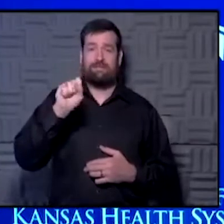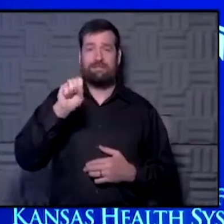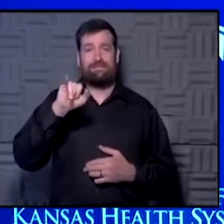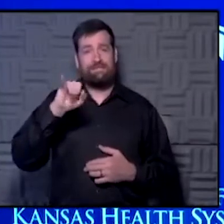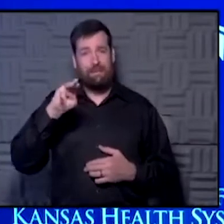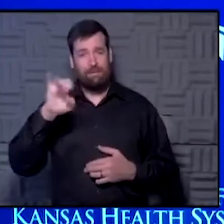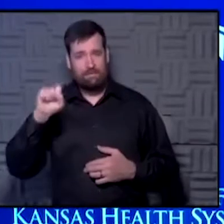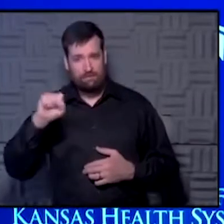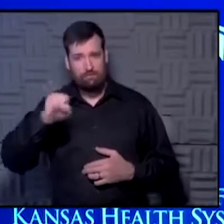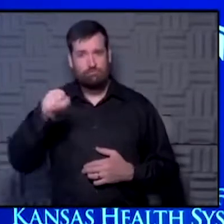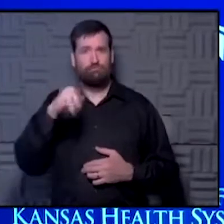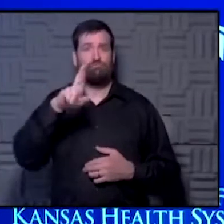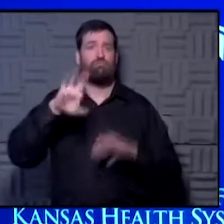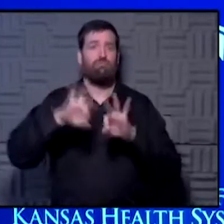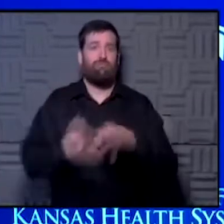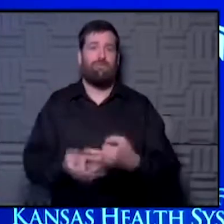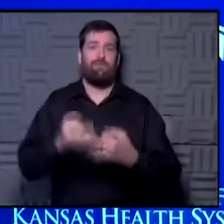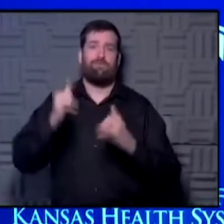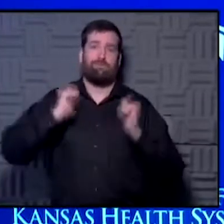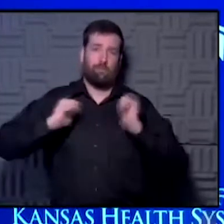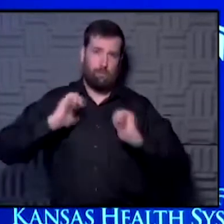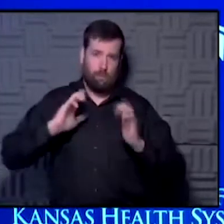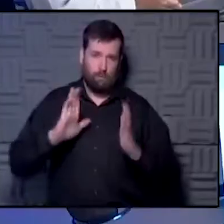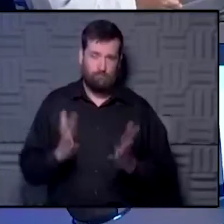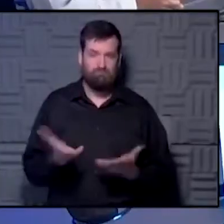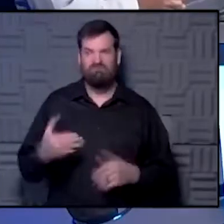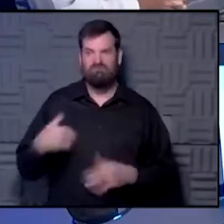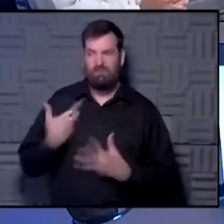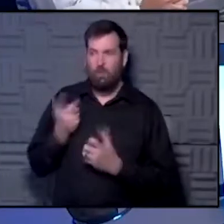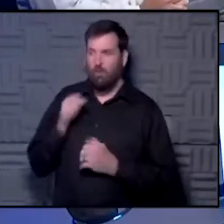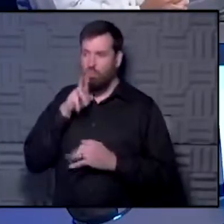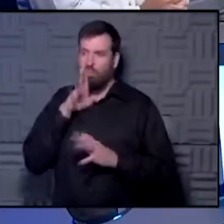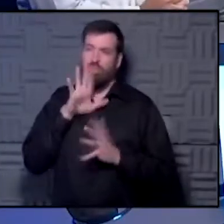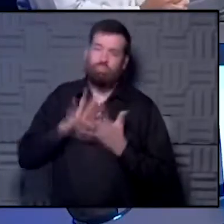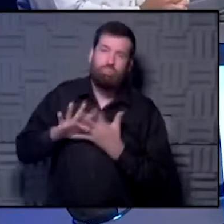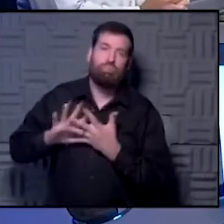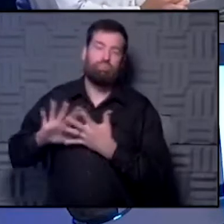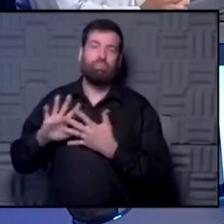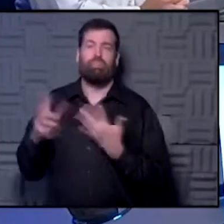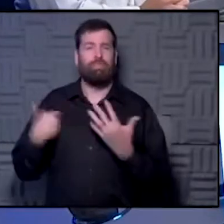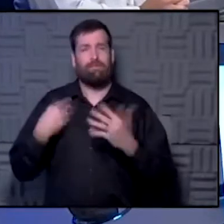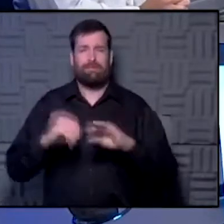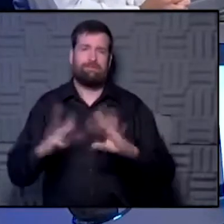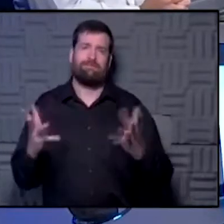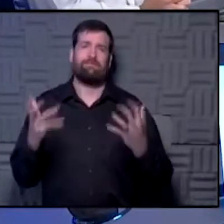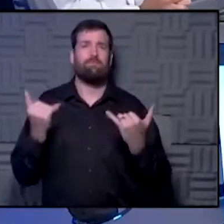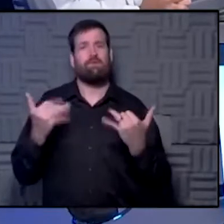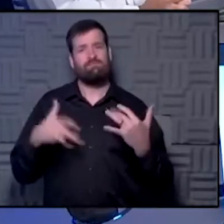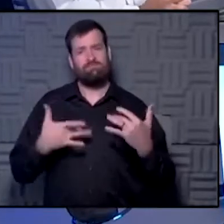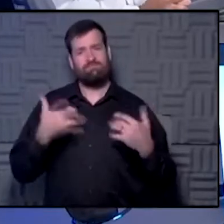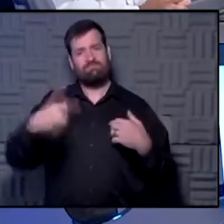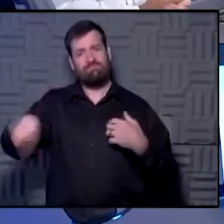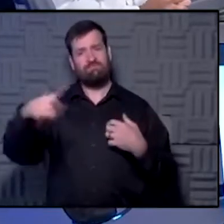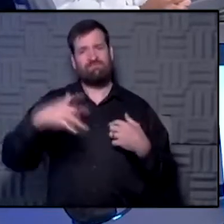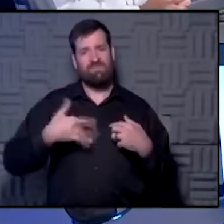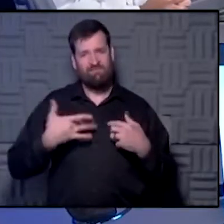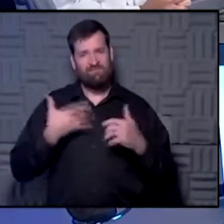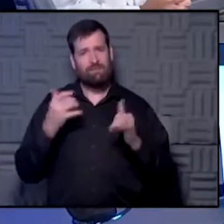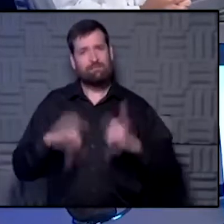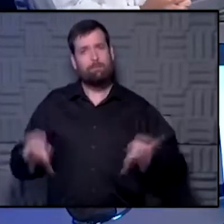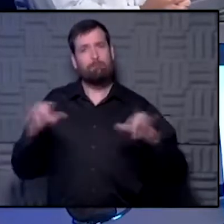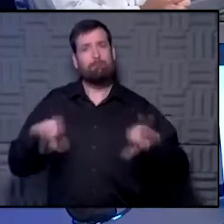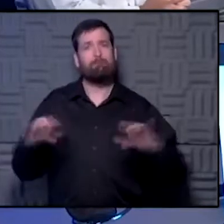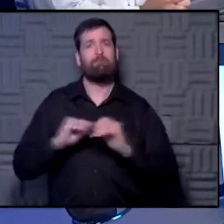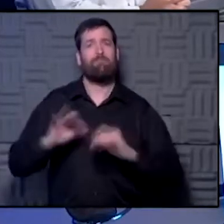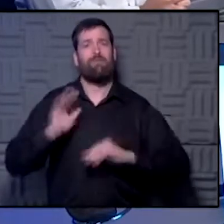Simons Jr. Family Broadcast Studio. I did want to stumble just like he does over the name because I wanted people like at him. home, to feel